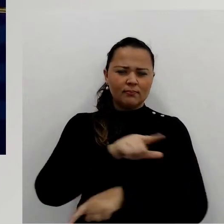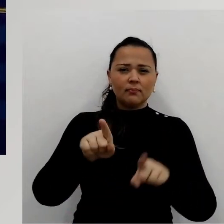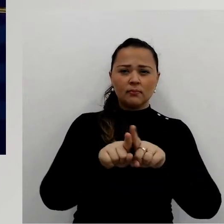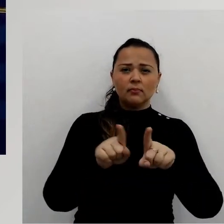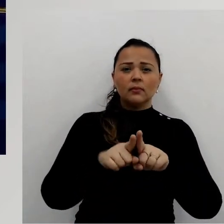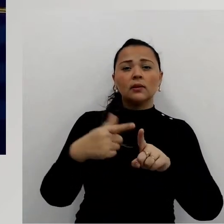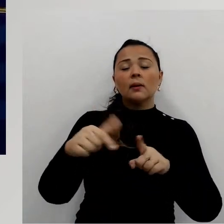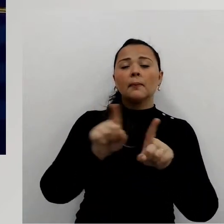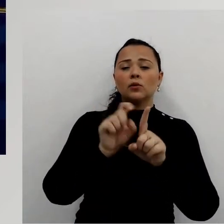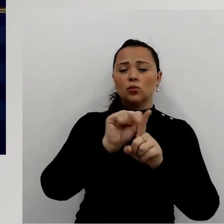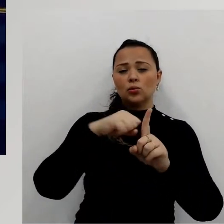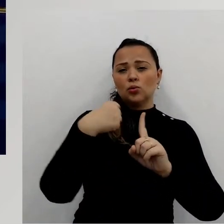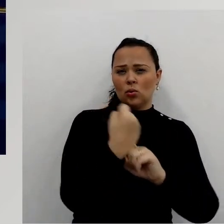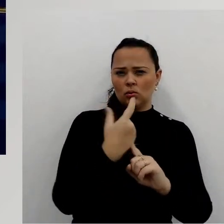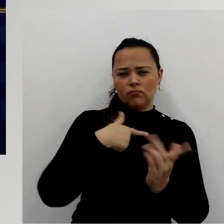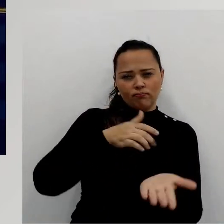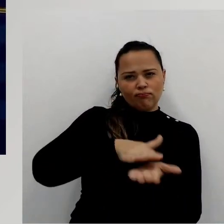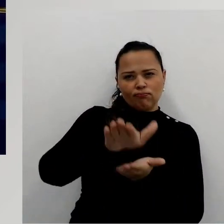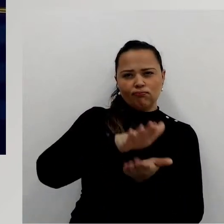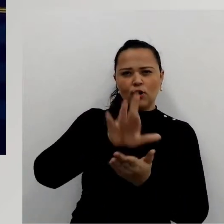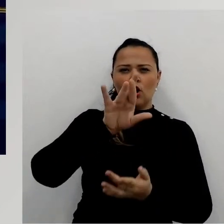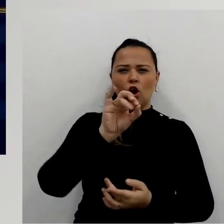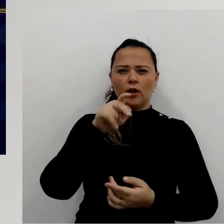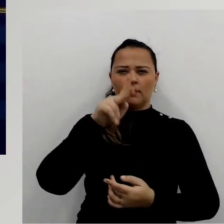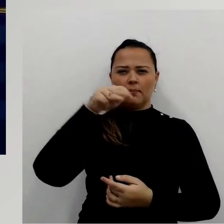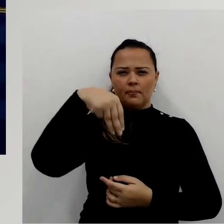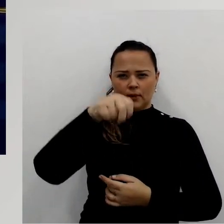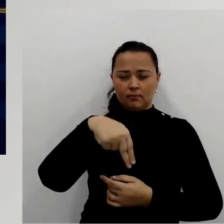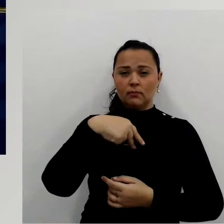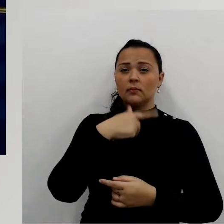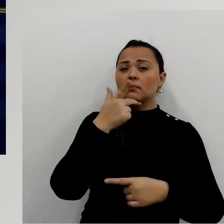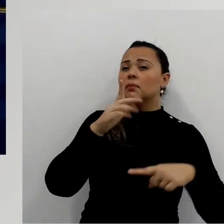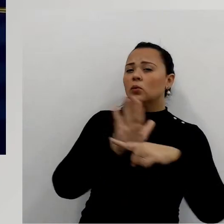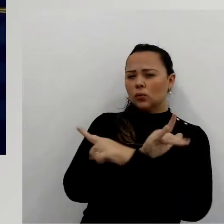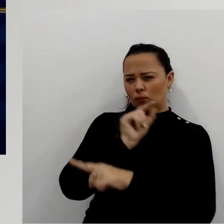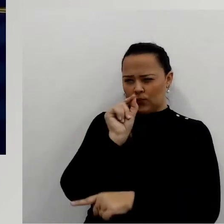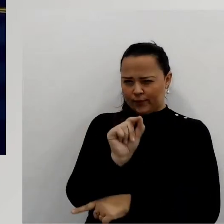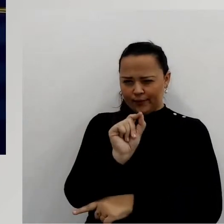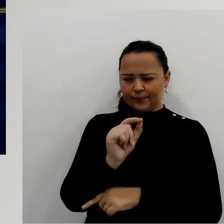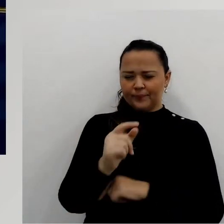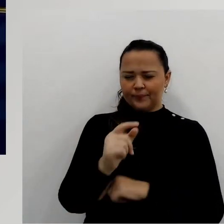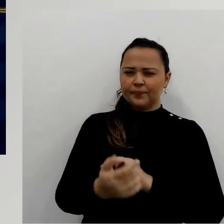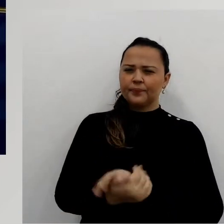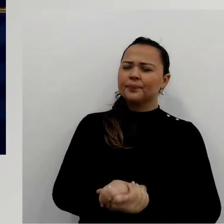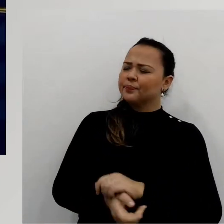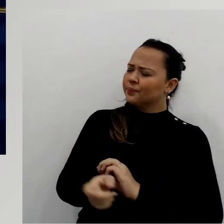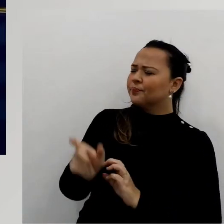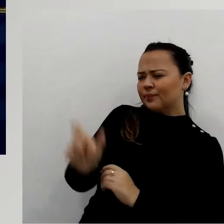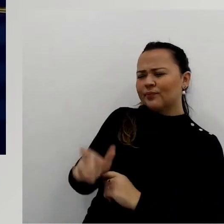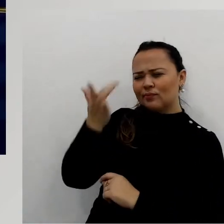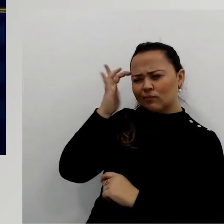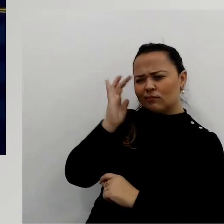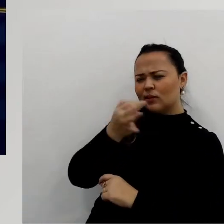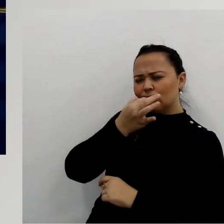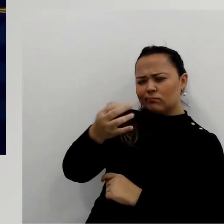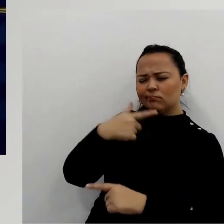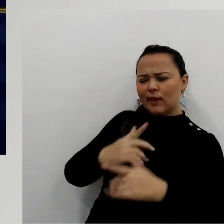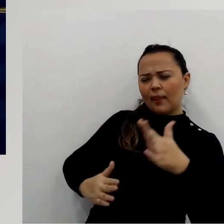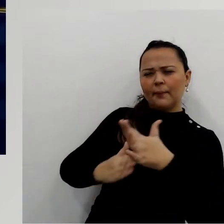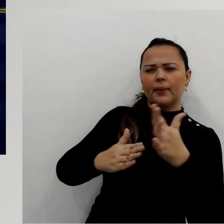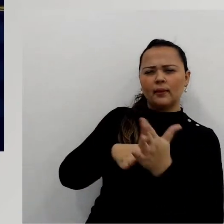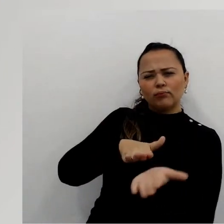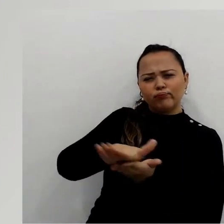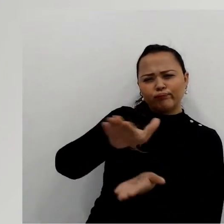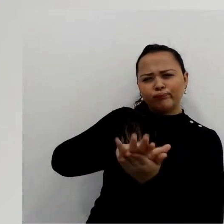printing union, and he's a partner at Hoffman Printing House. And he asks, Do you consider the limitations